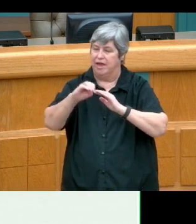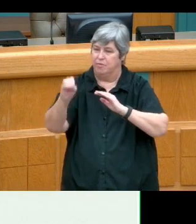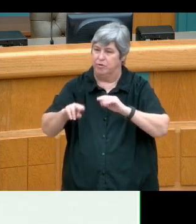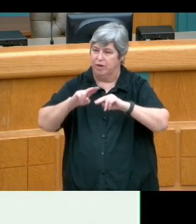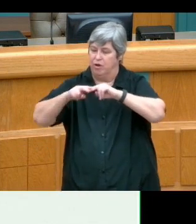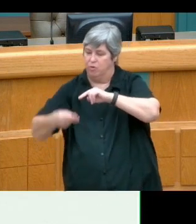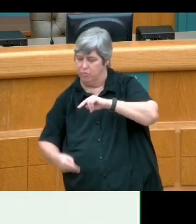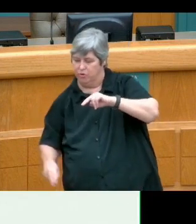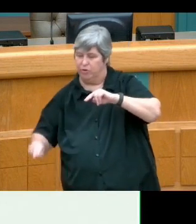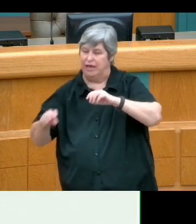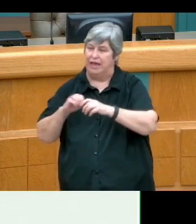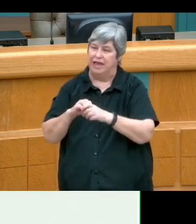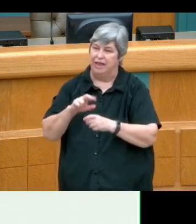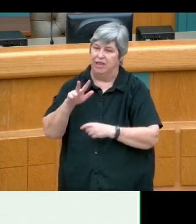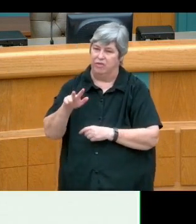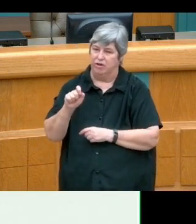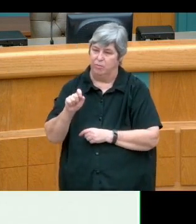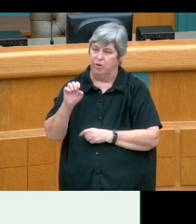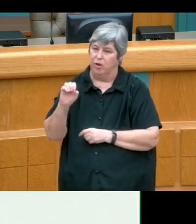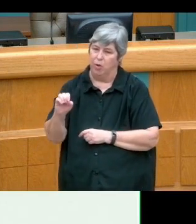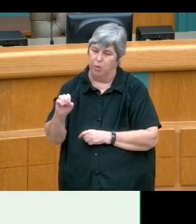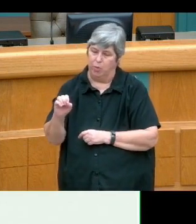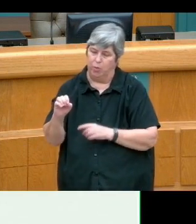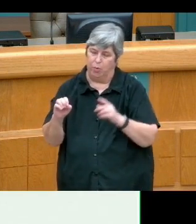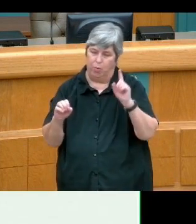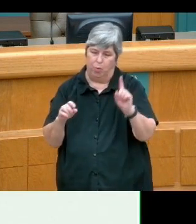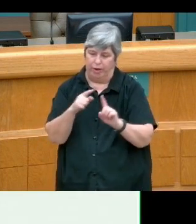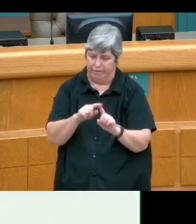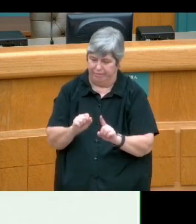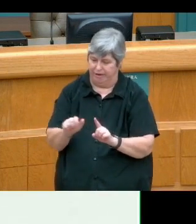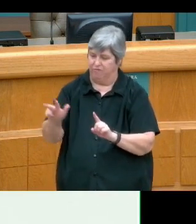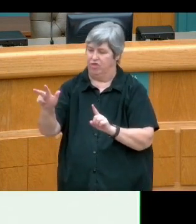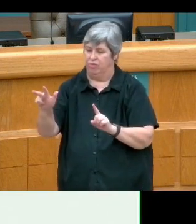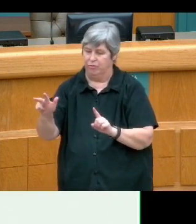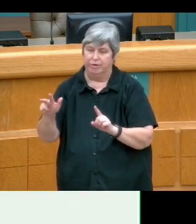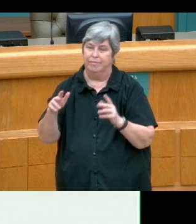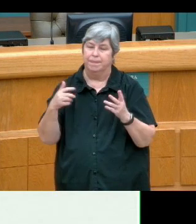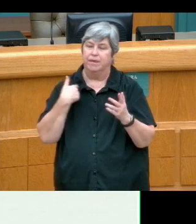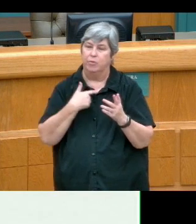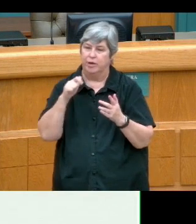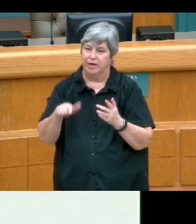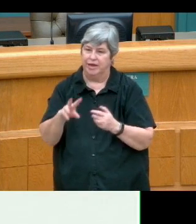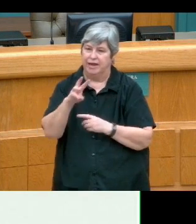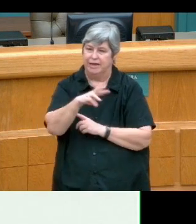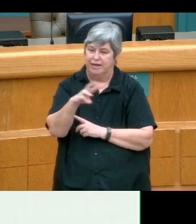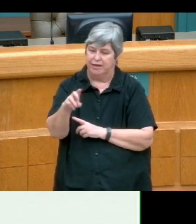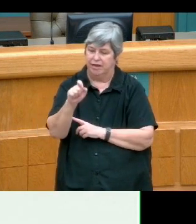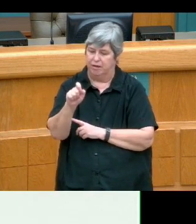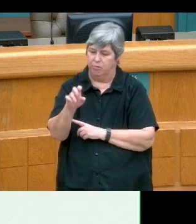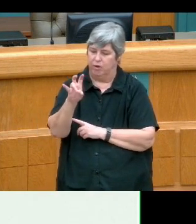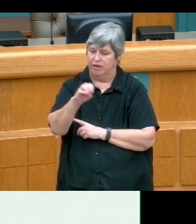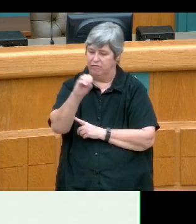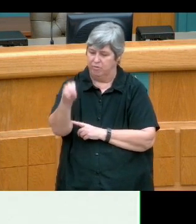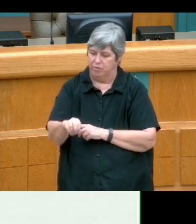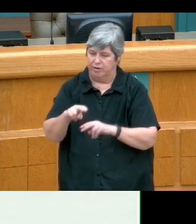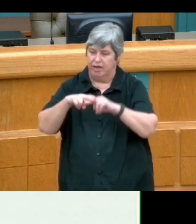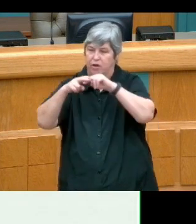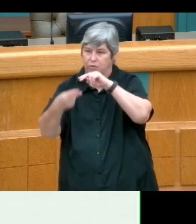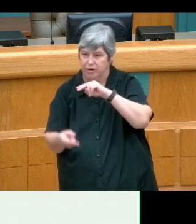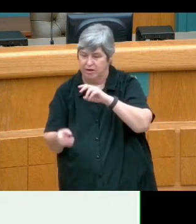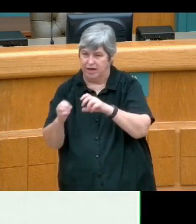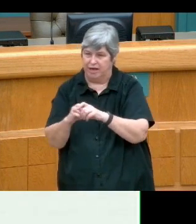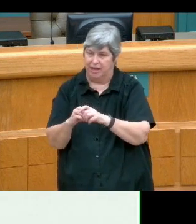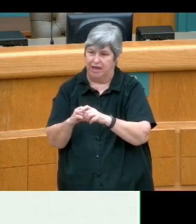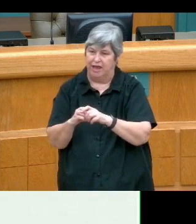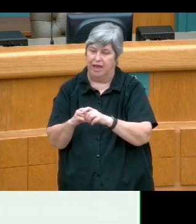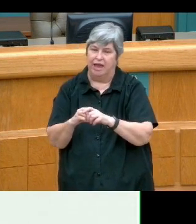reduction in that 3.0 transmission ratio. For what it's worth, we need a 66.7% reduction in the